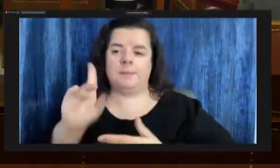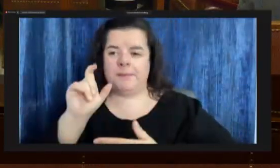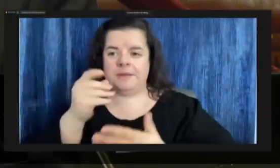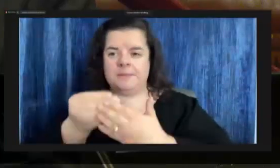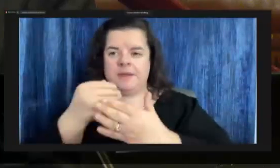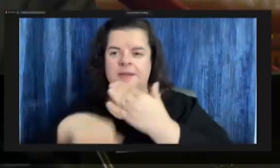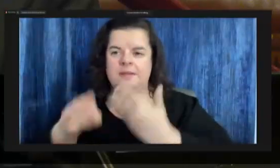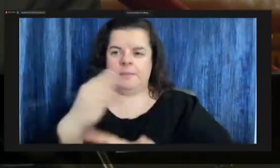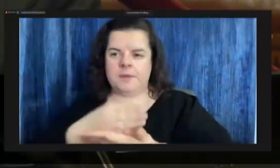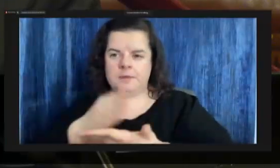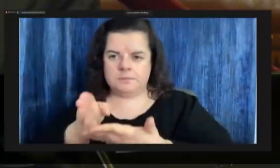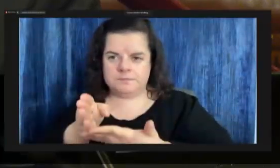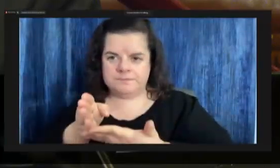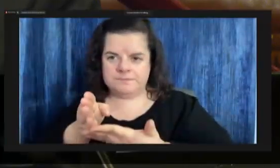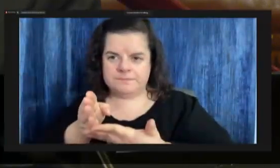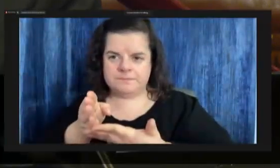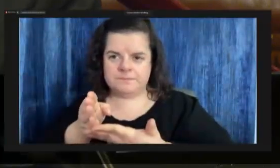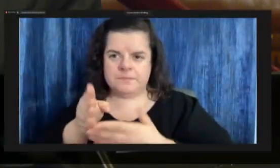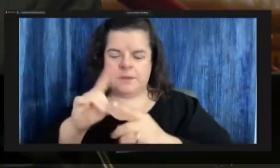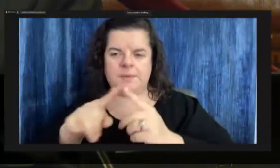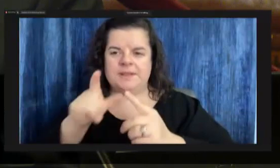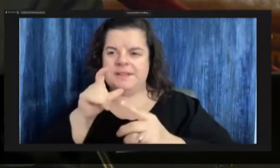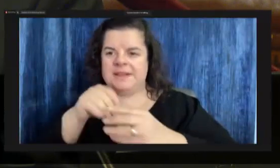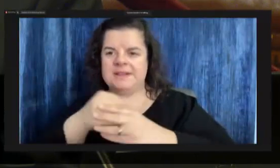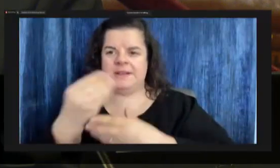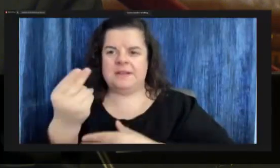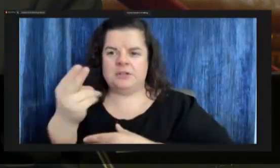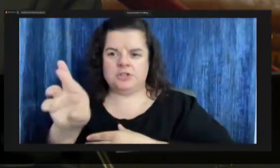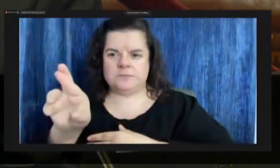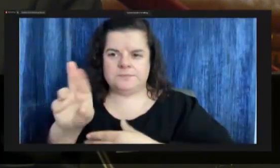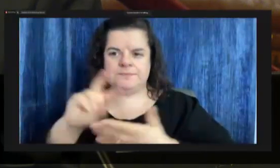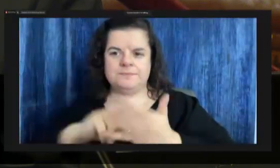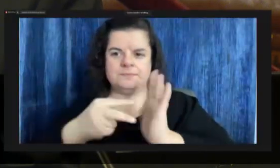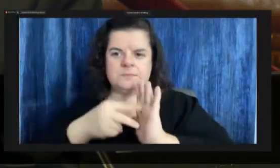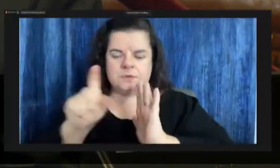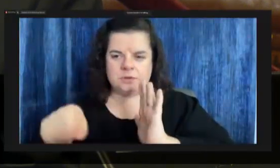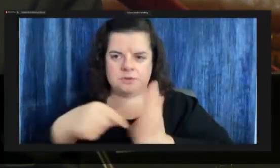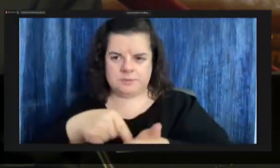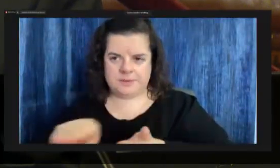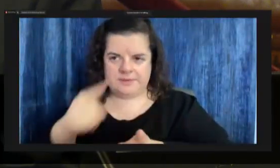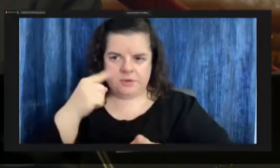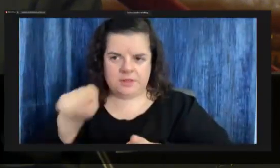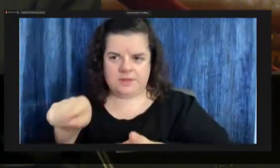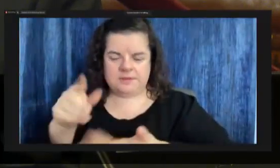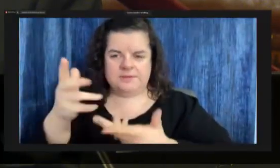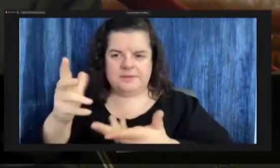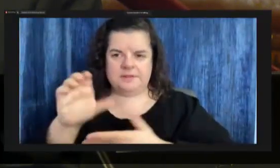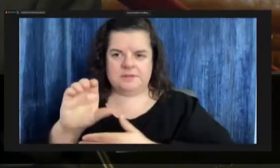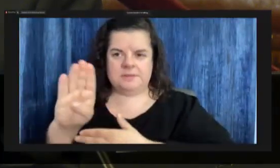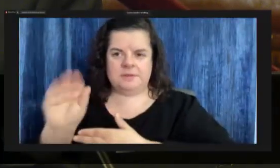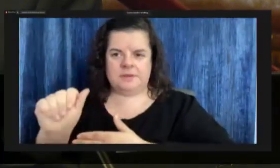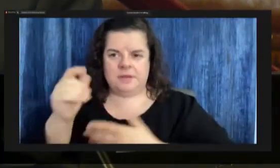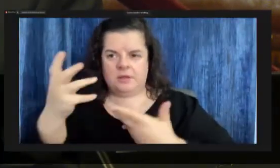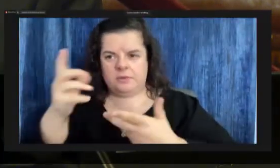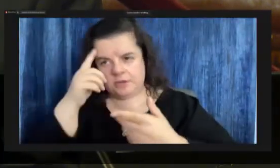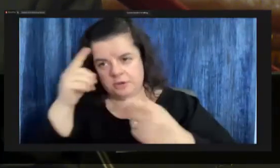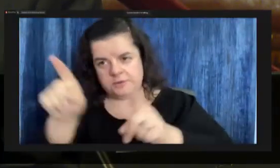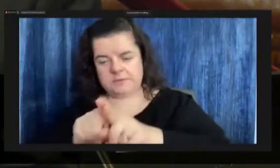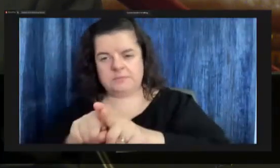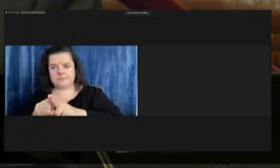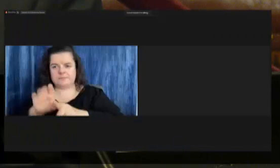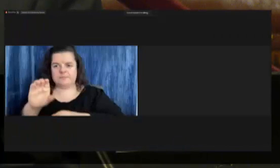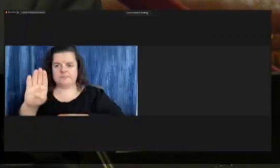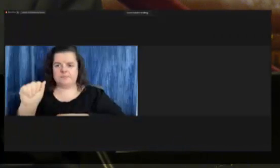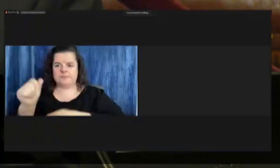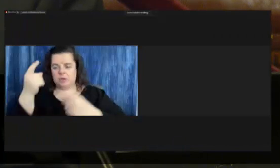budget just put in human resources that was meant to pay for these once the CBA is agreed to. So once the CBA